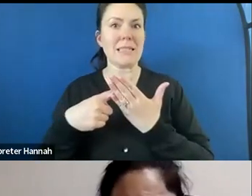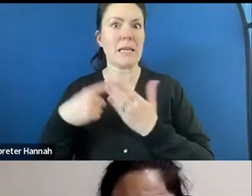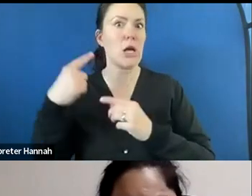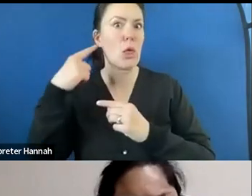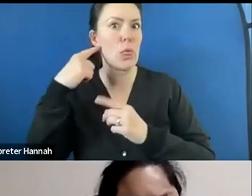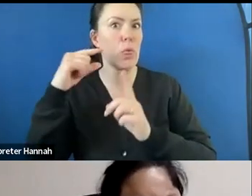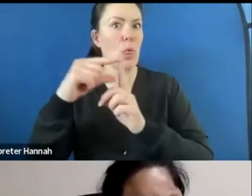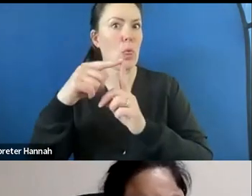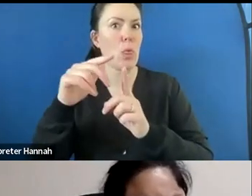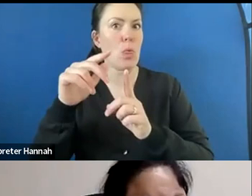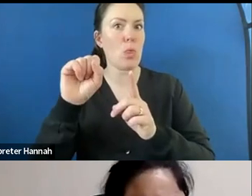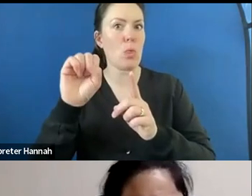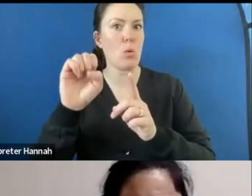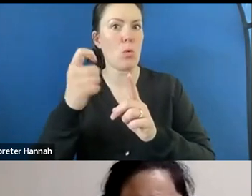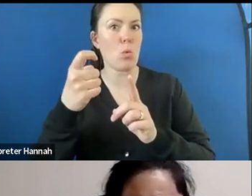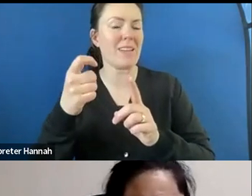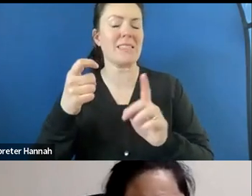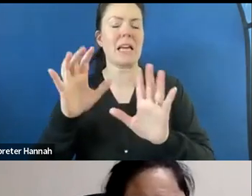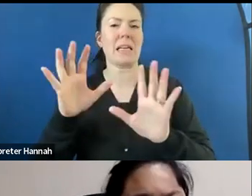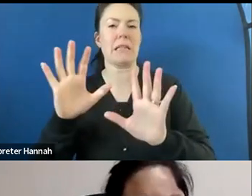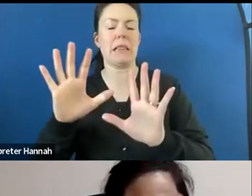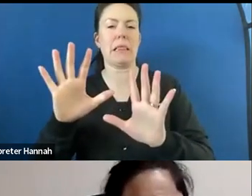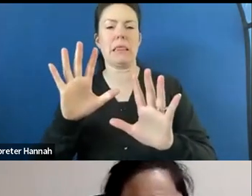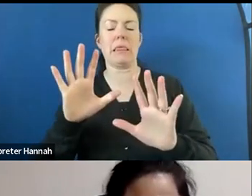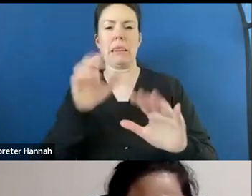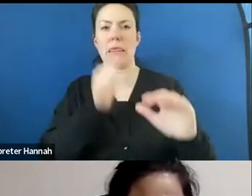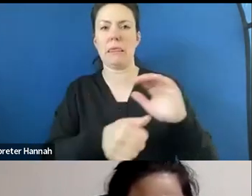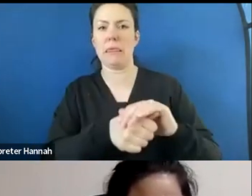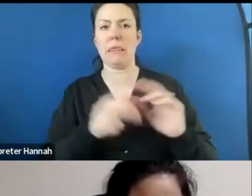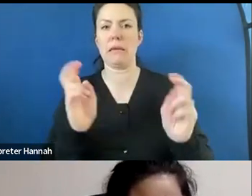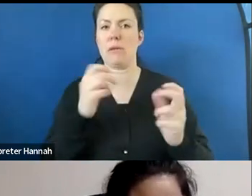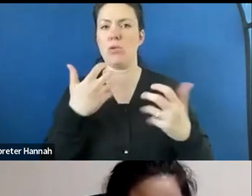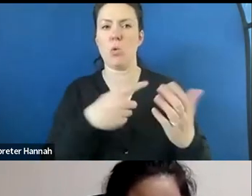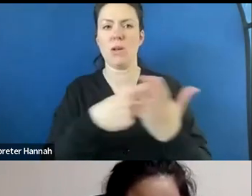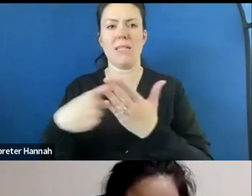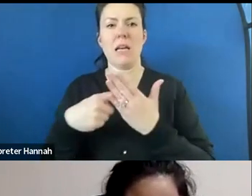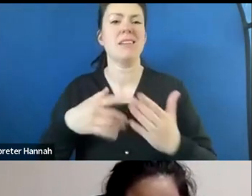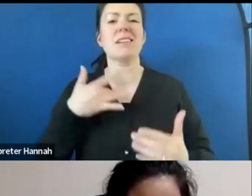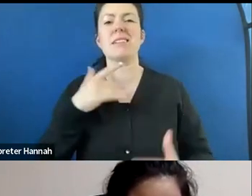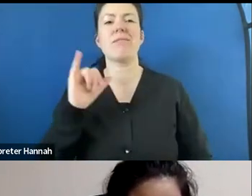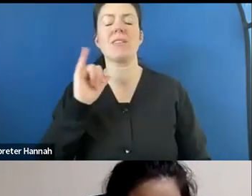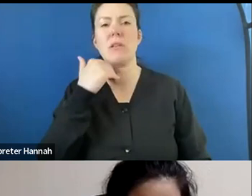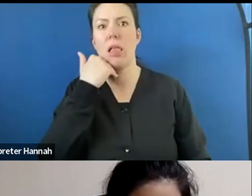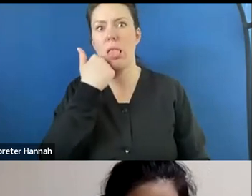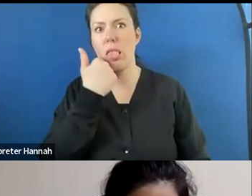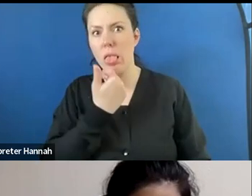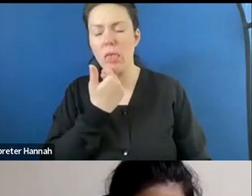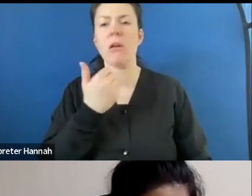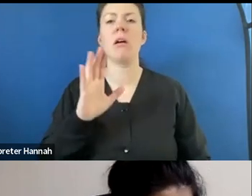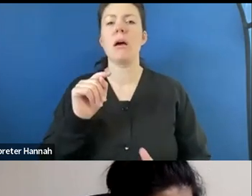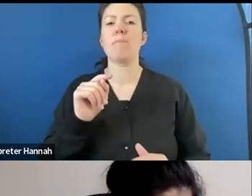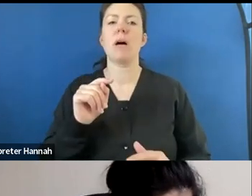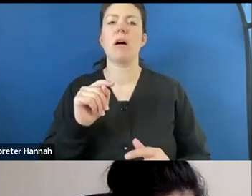openly discuss because it's shameful. But unfortunately, when we don't talk about it, then we get the